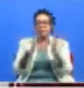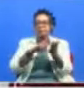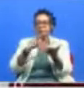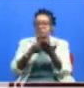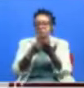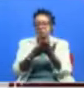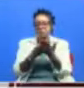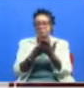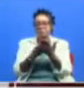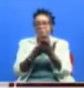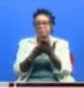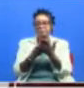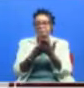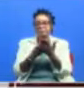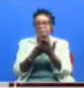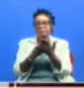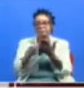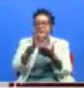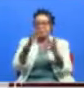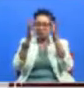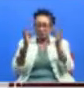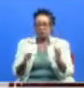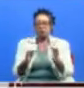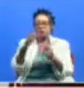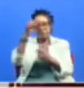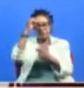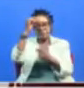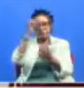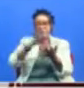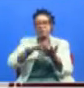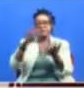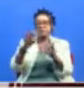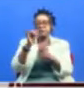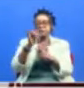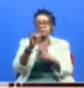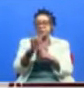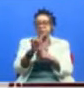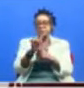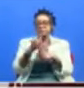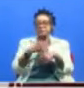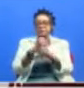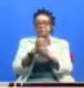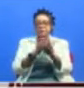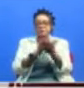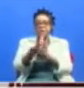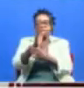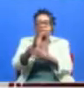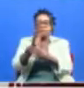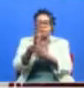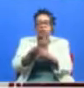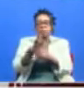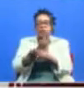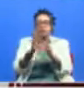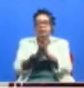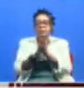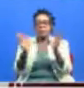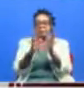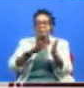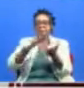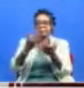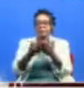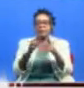resources. We believe that the decision on government advertising are not designed to ensure prudent use of public funds, but are